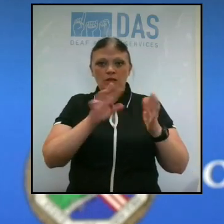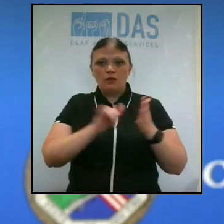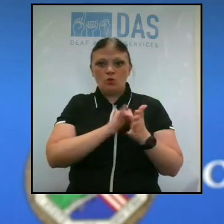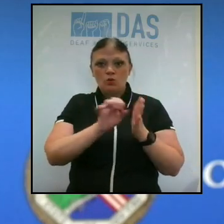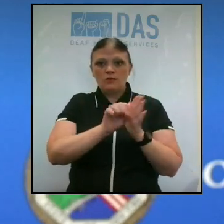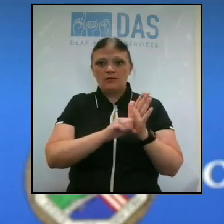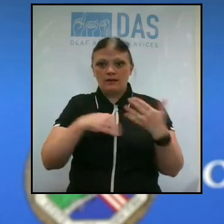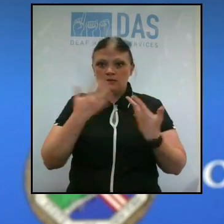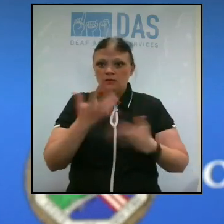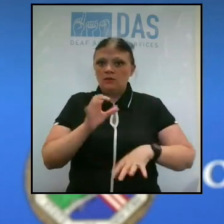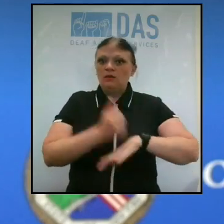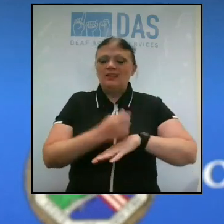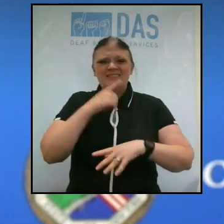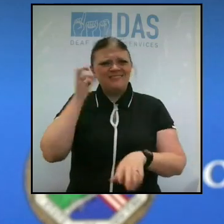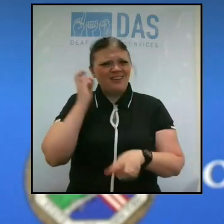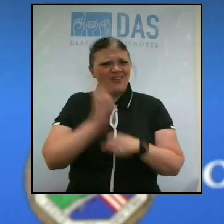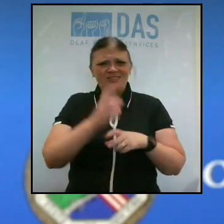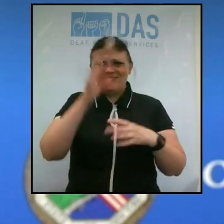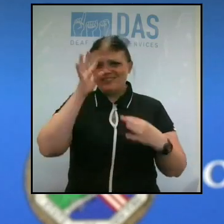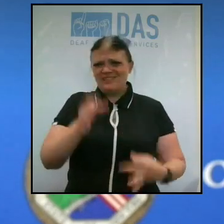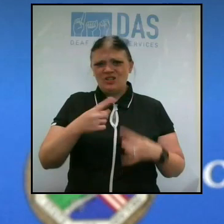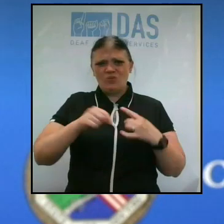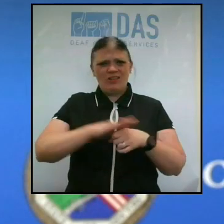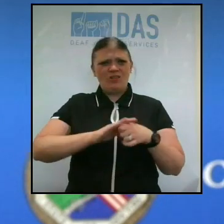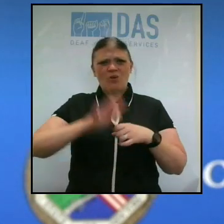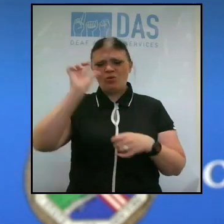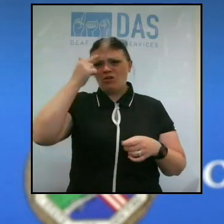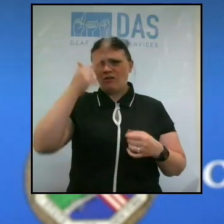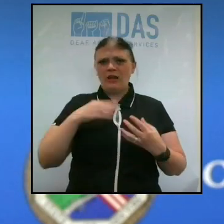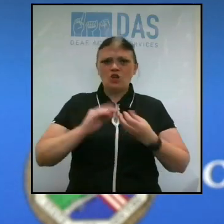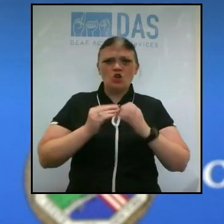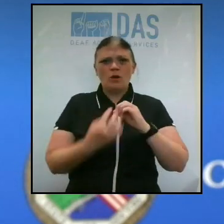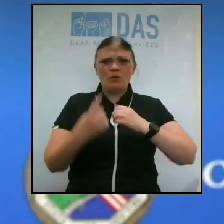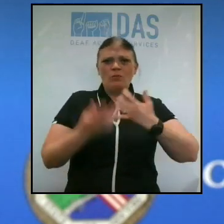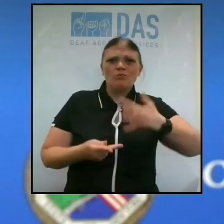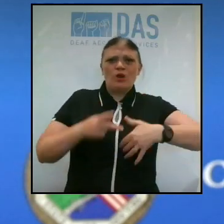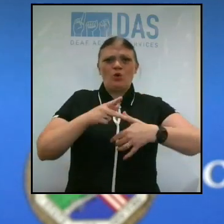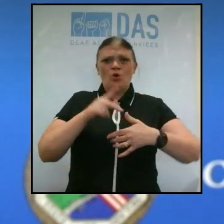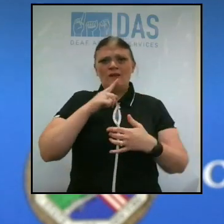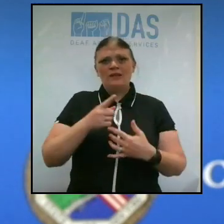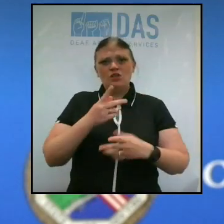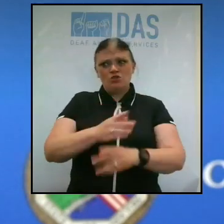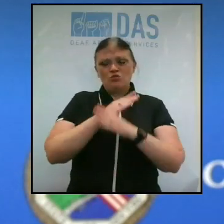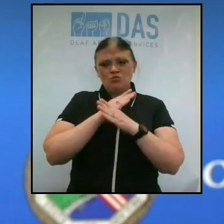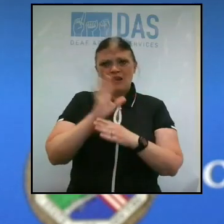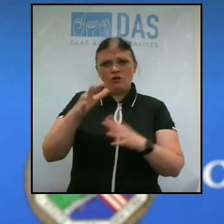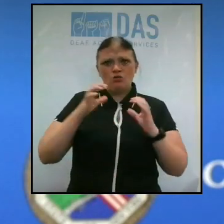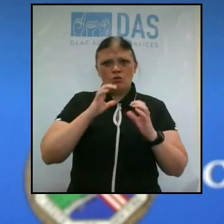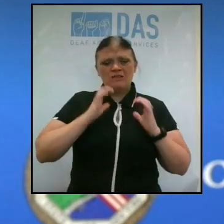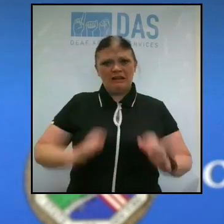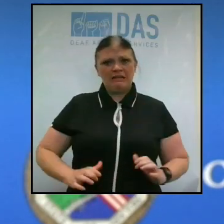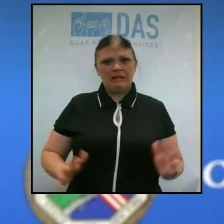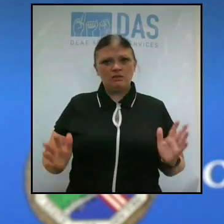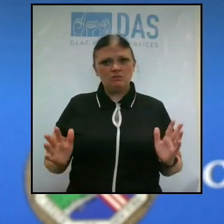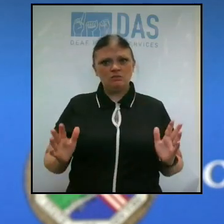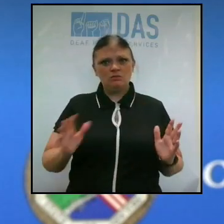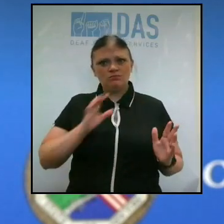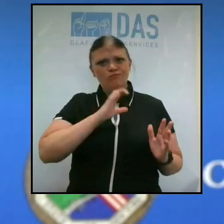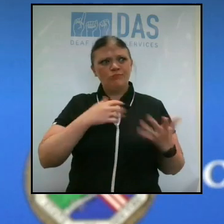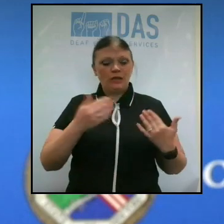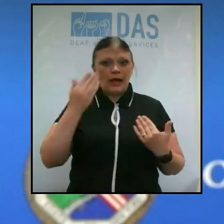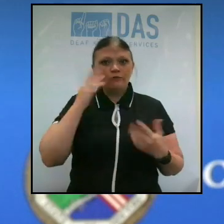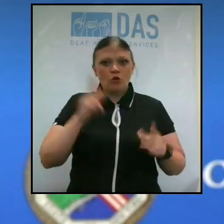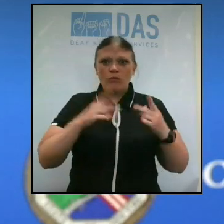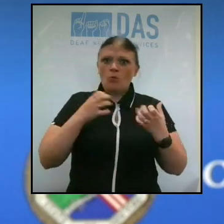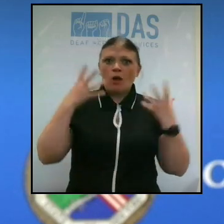So it's a tough decision, especially when you're a local government, when your number one priority is to protect the health and welfare of your citizens. I know people want to get out there and have